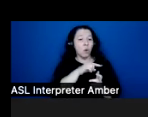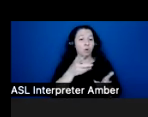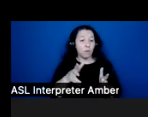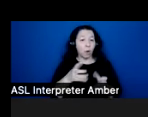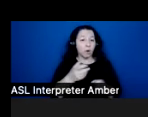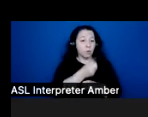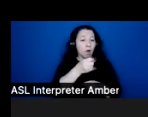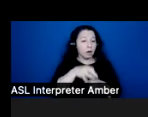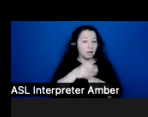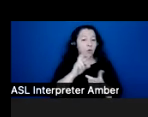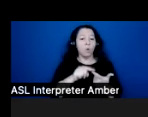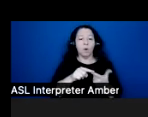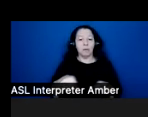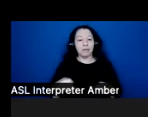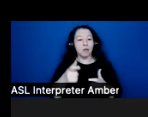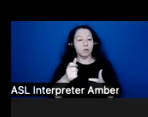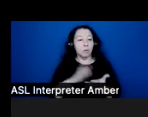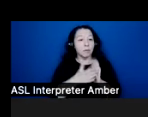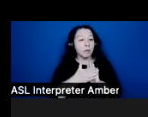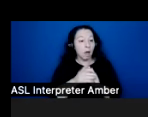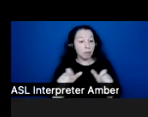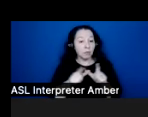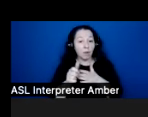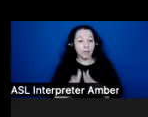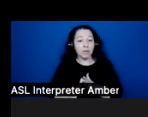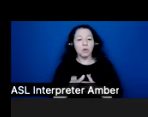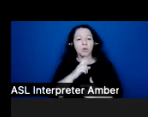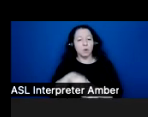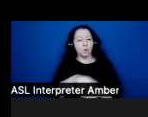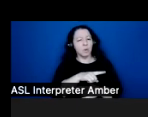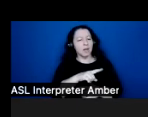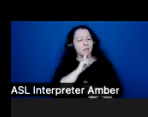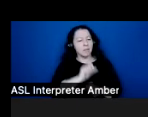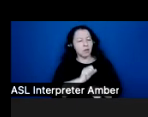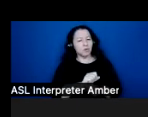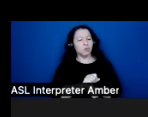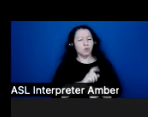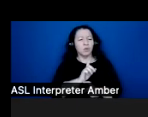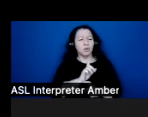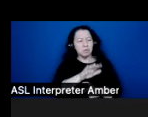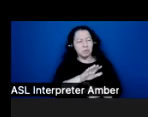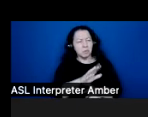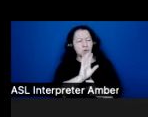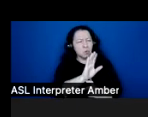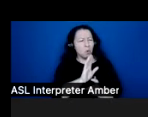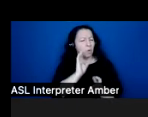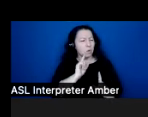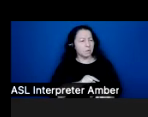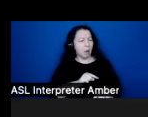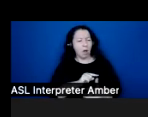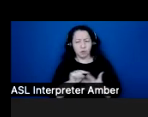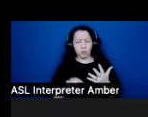leaders, or really vetting folks who are coming into those positions and asking them sort of where are they at with their responses